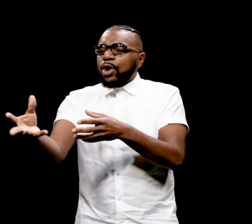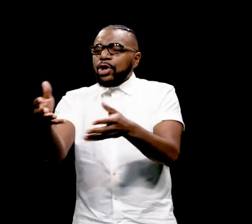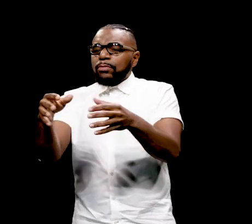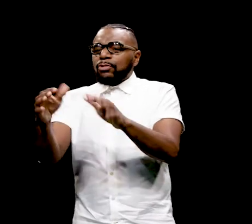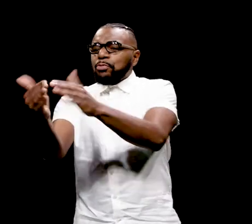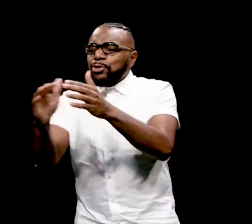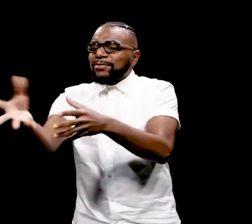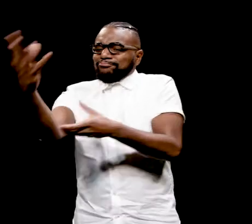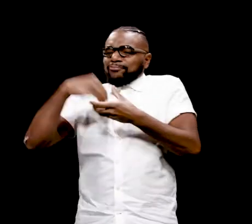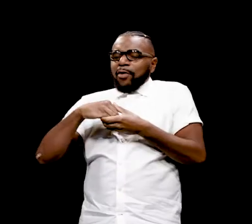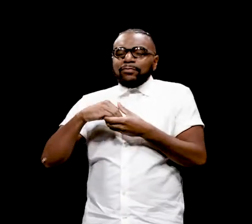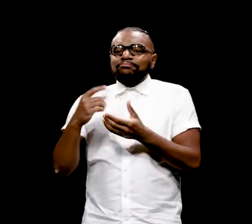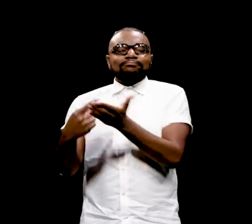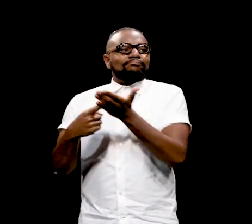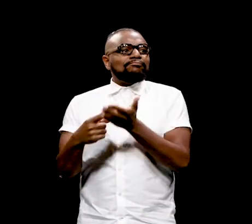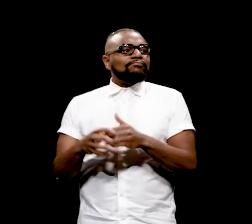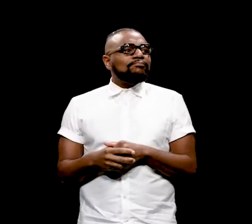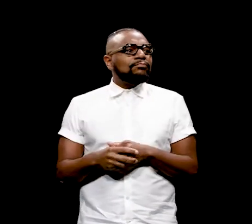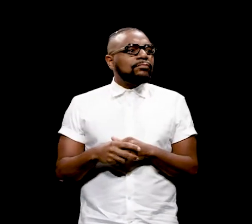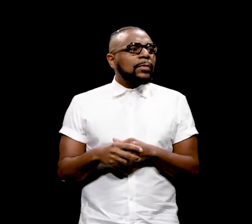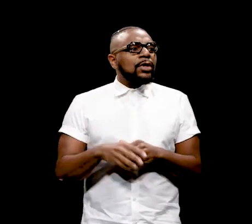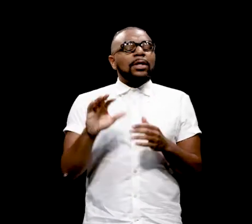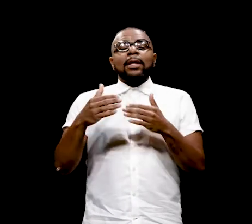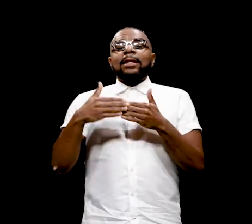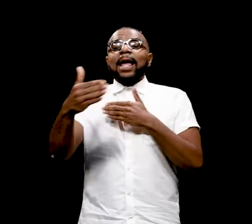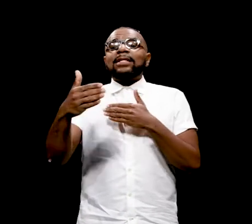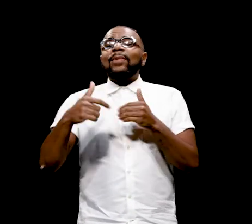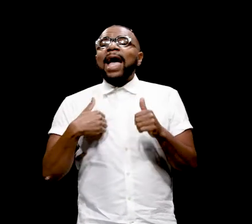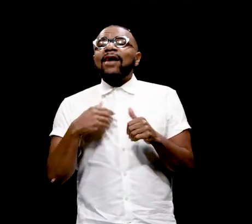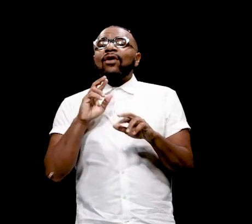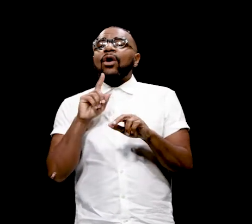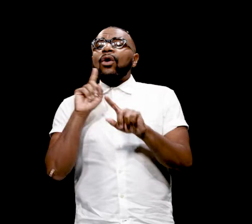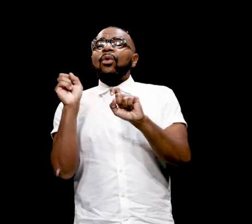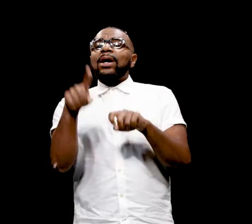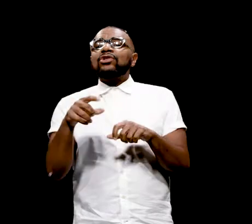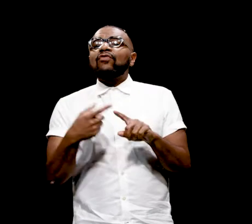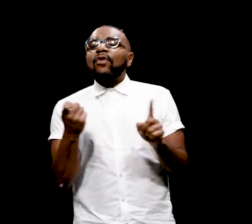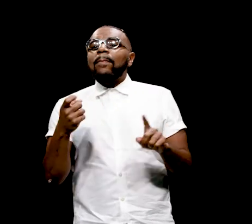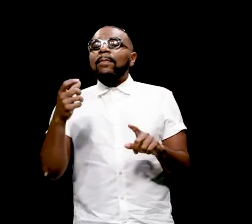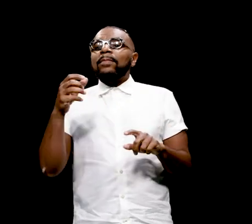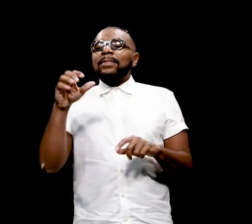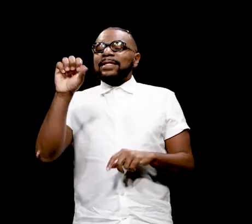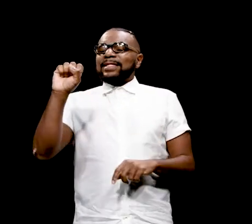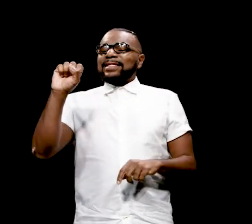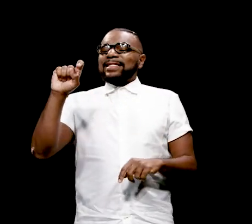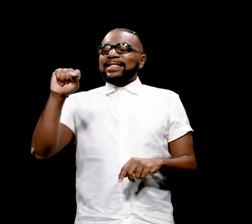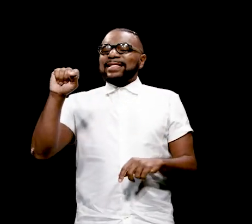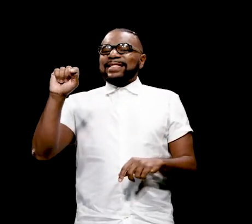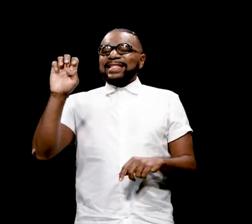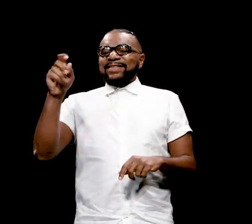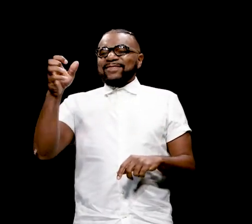Thank you. Thank you. Next up, we have a community question from small business owner Stephen Green. To our next